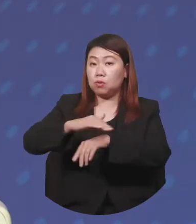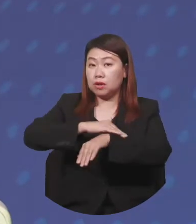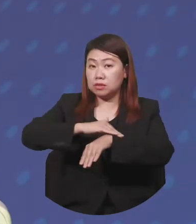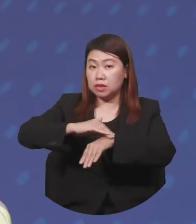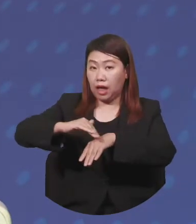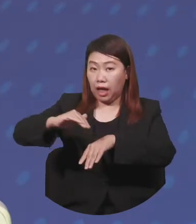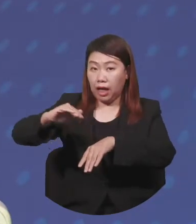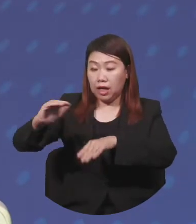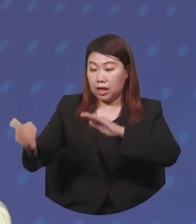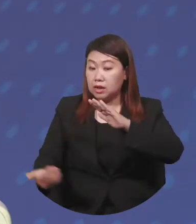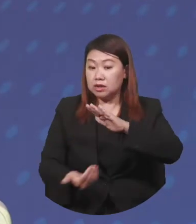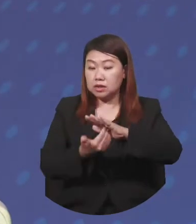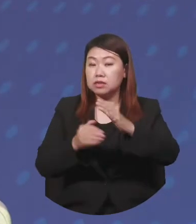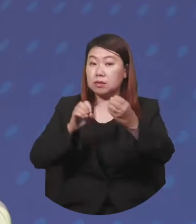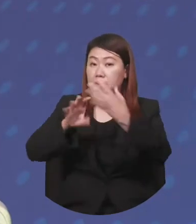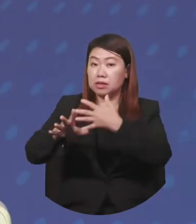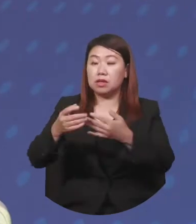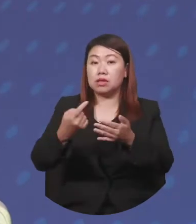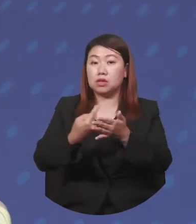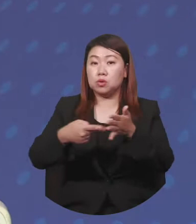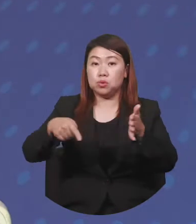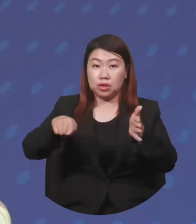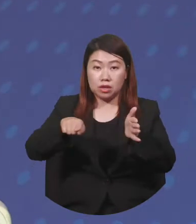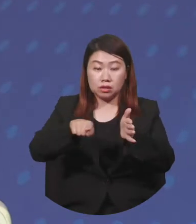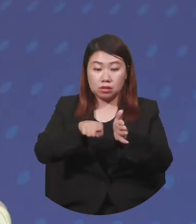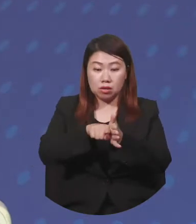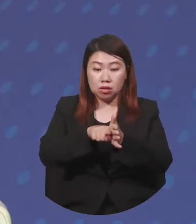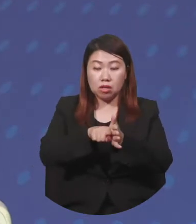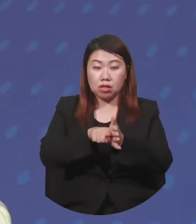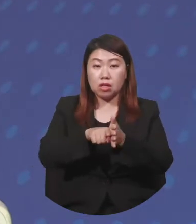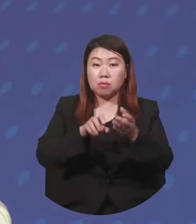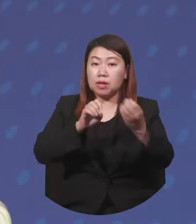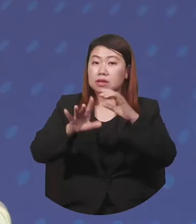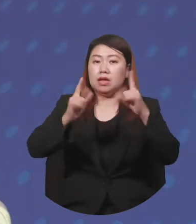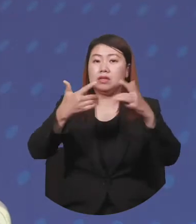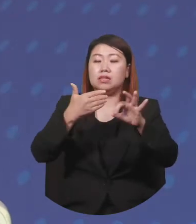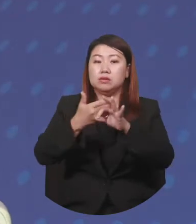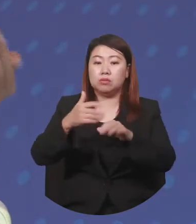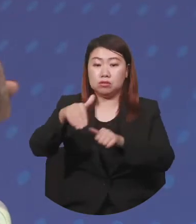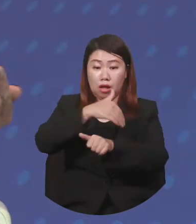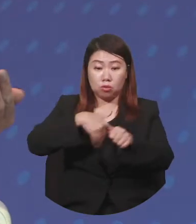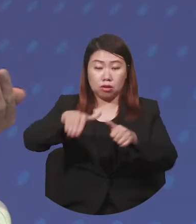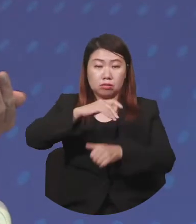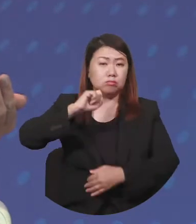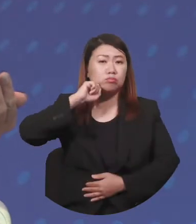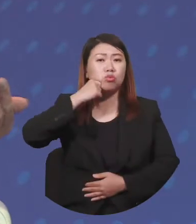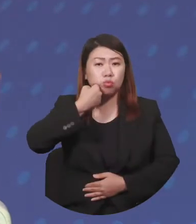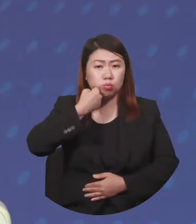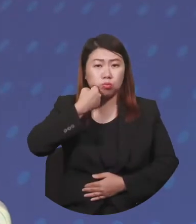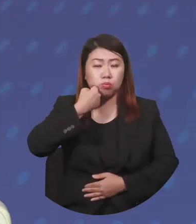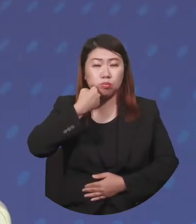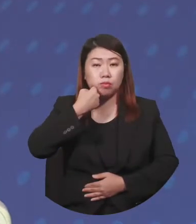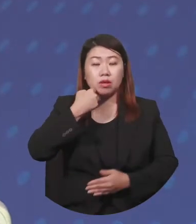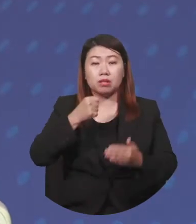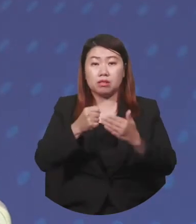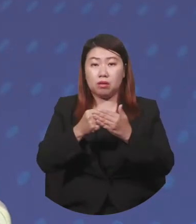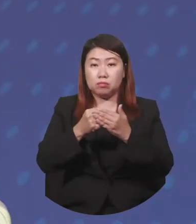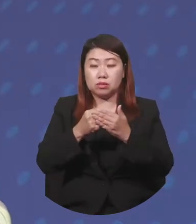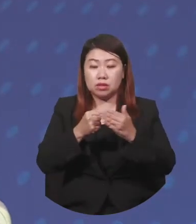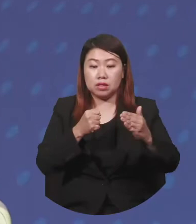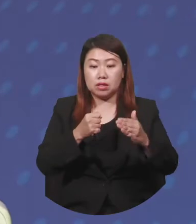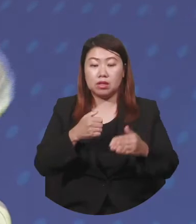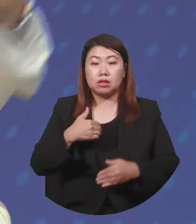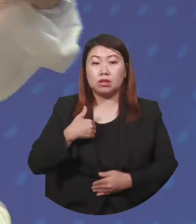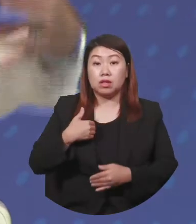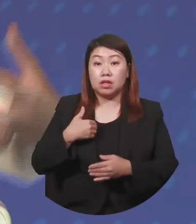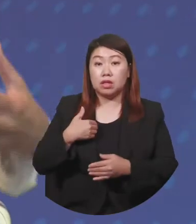of peer pressure. And that is maybe the sort of maybe not the outspoken ideology of the OECD, but that's